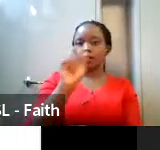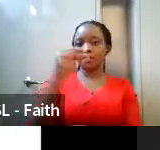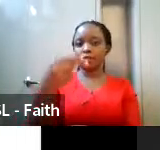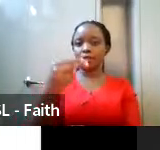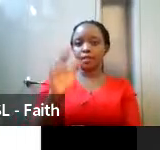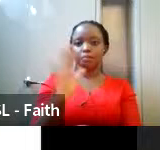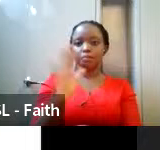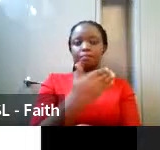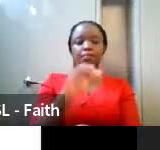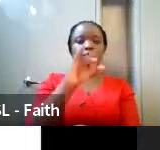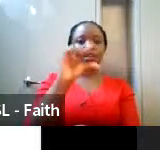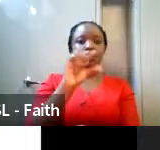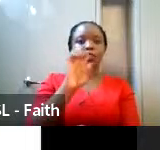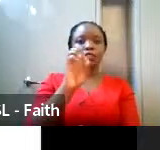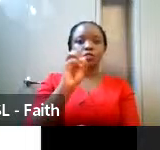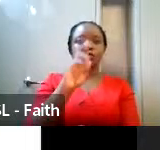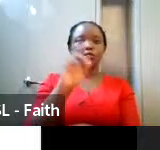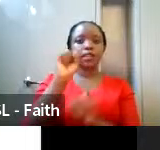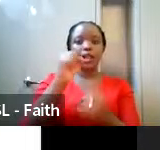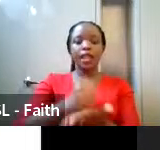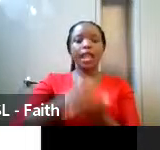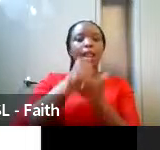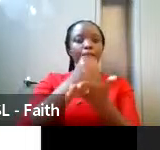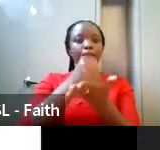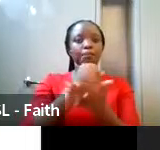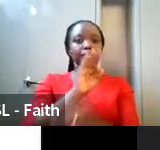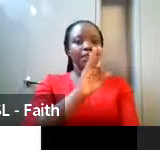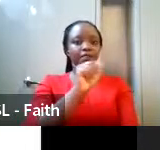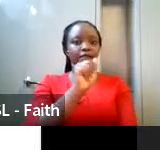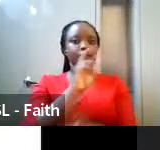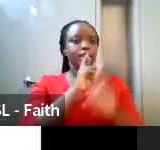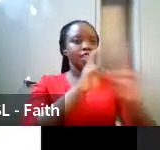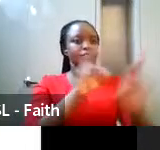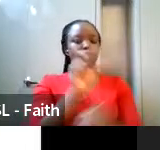Georgina, can you assist Faith there?